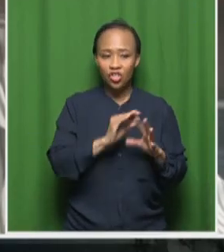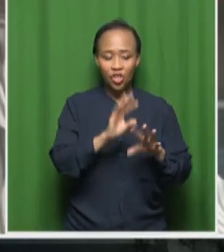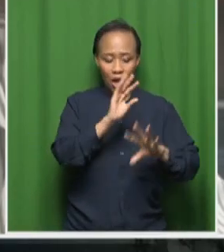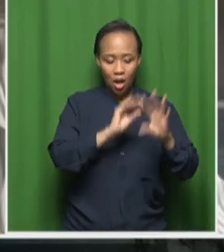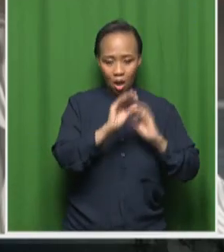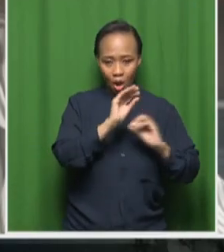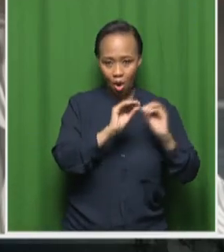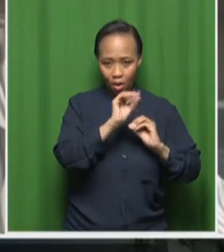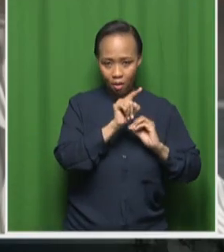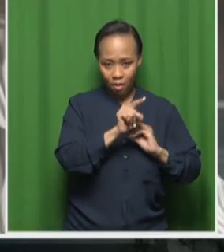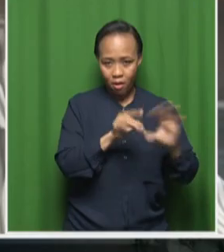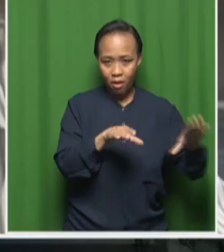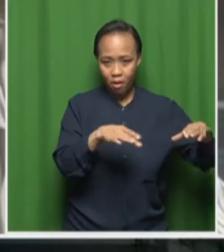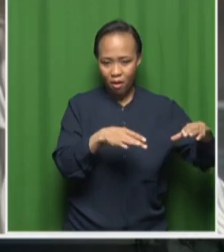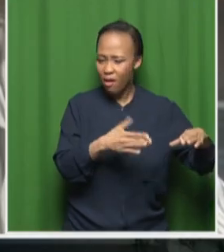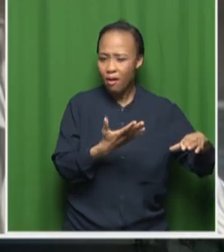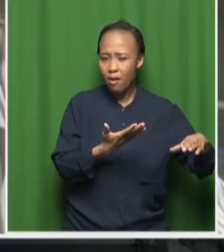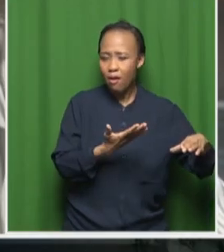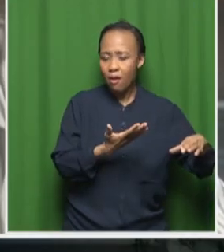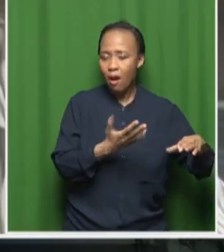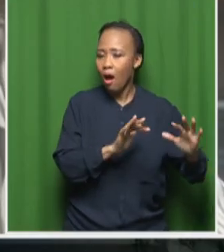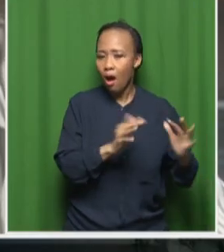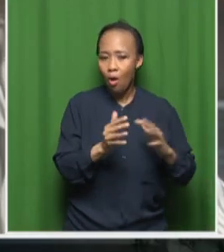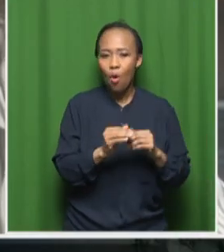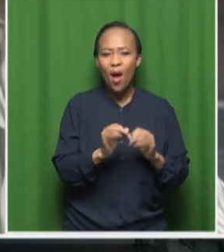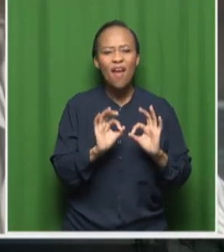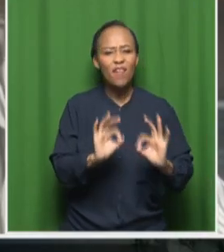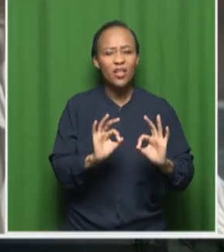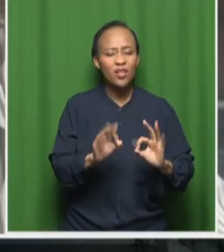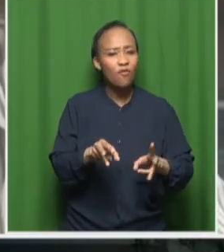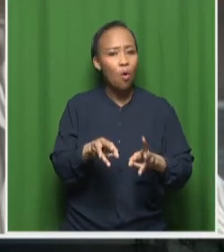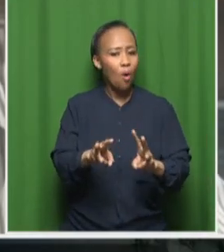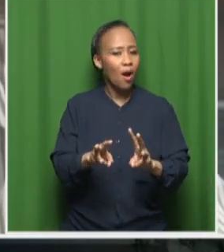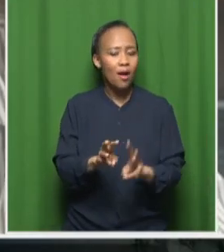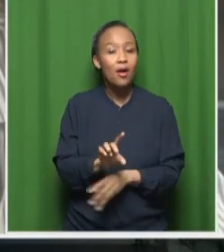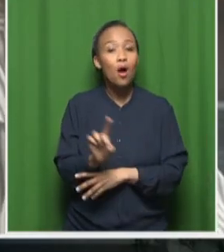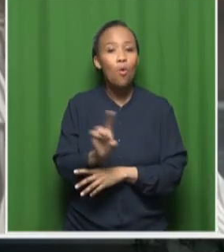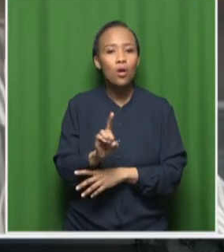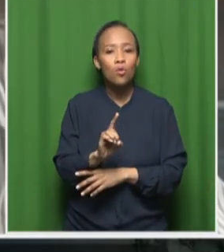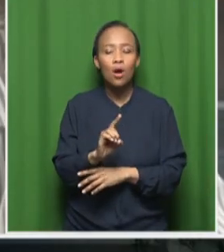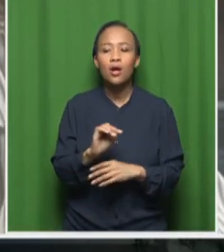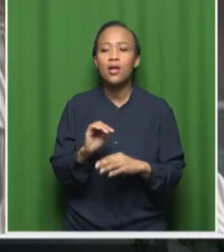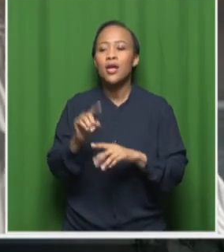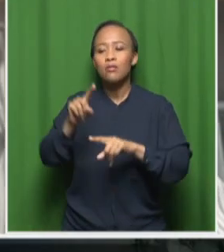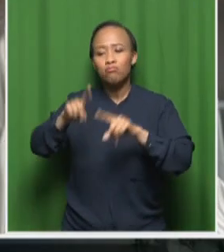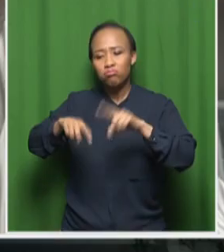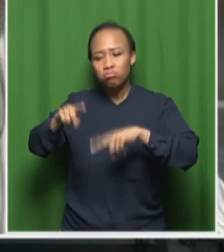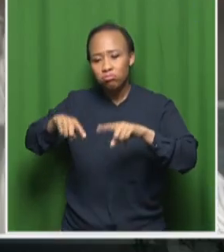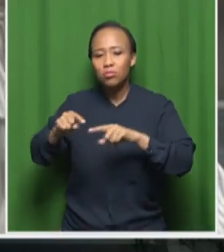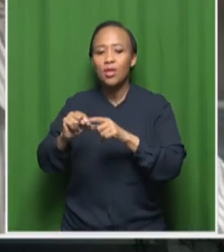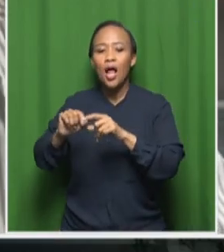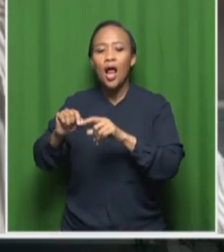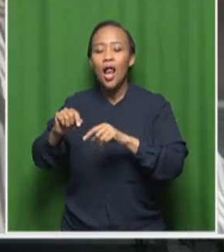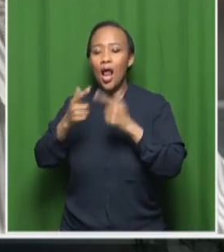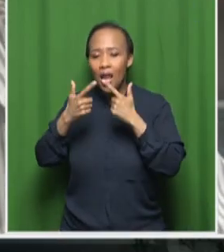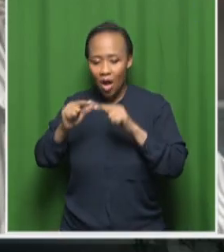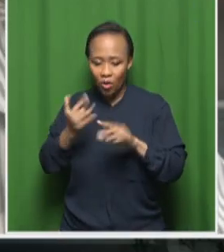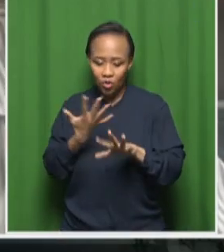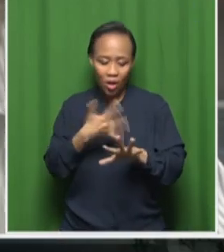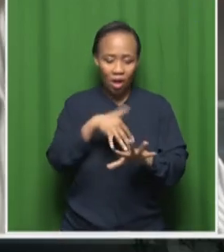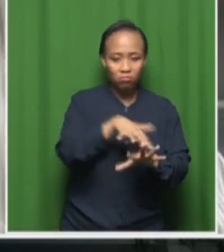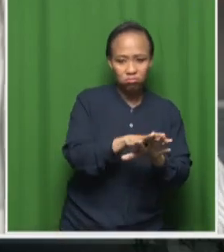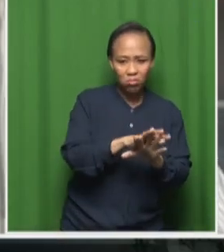preserving indigenous languages? I mean, what would be the most effective way to incorporate indigenous languages into the curriculum? Indeed,